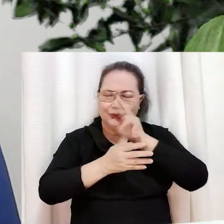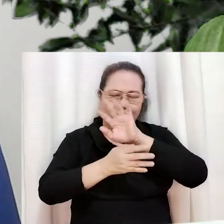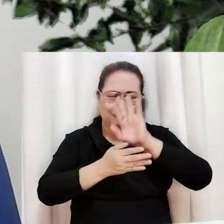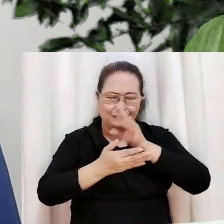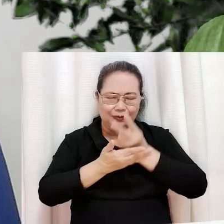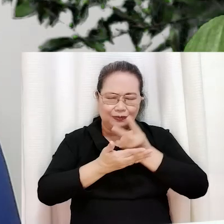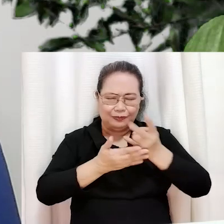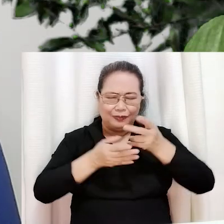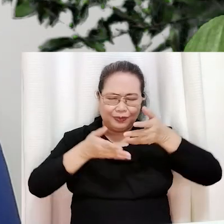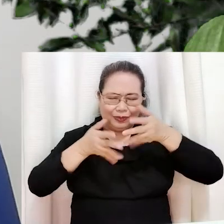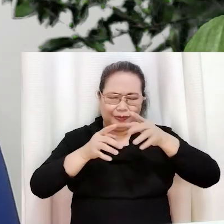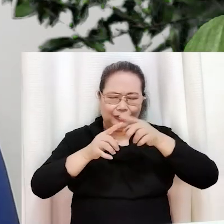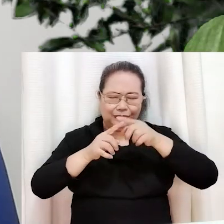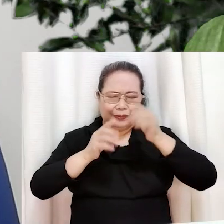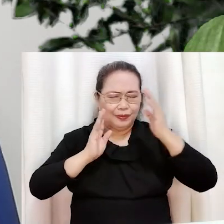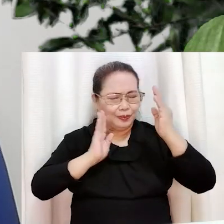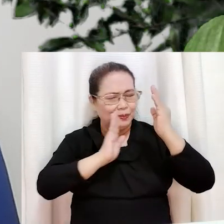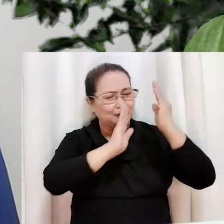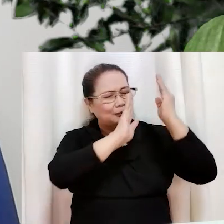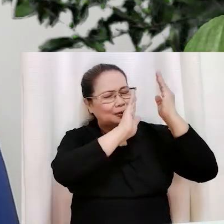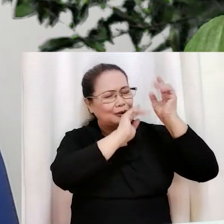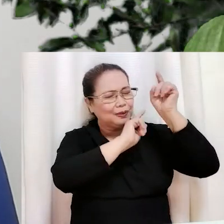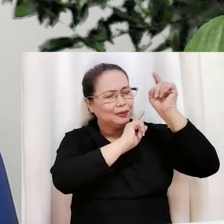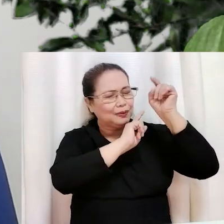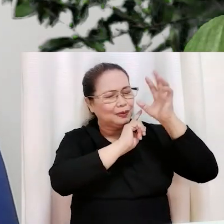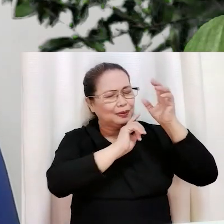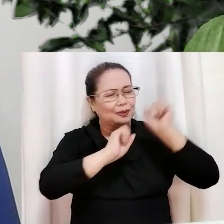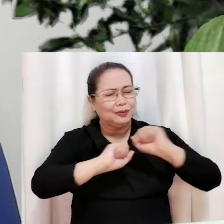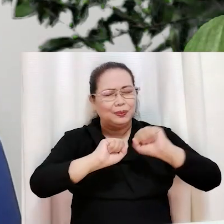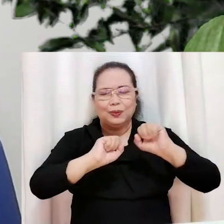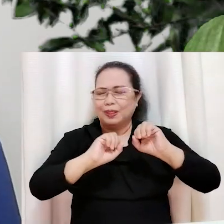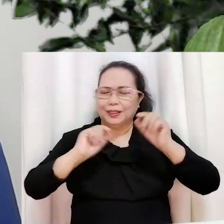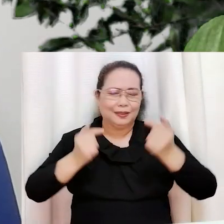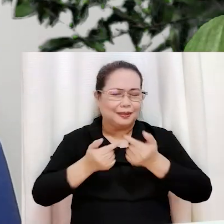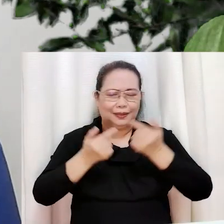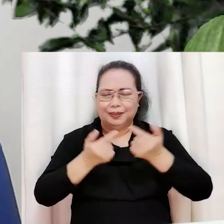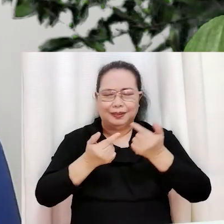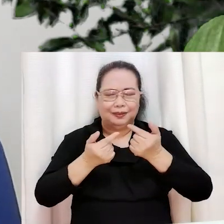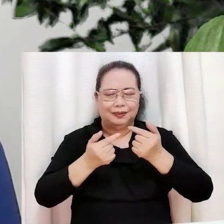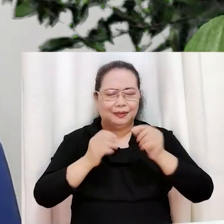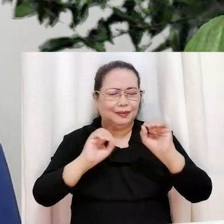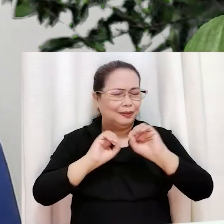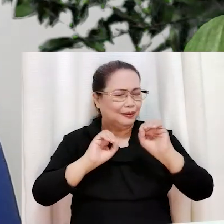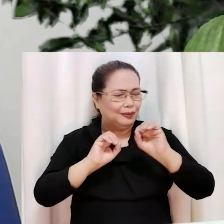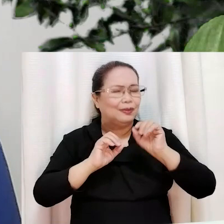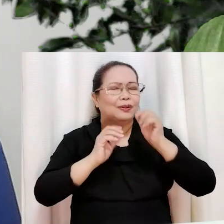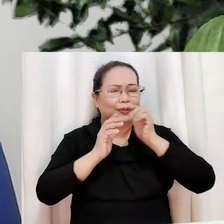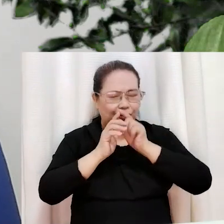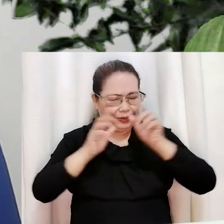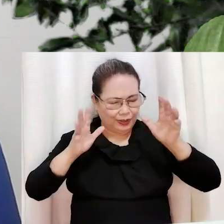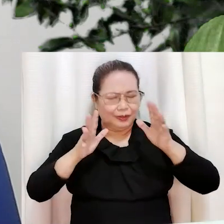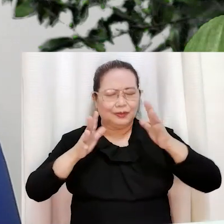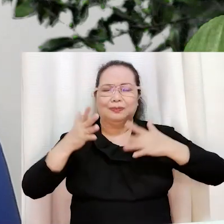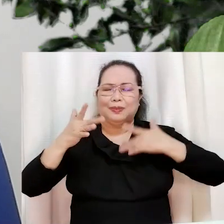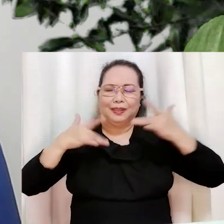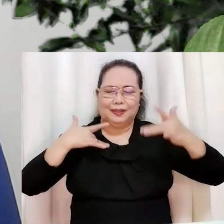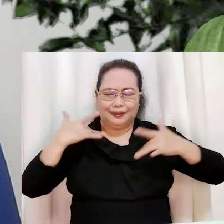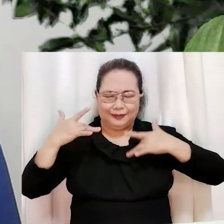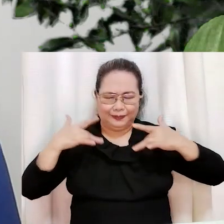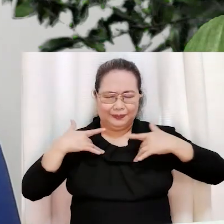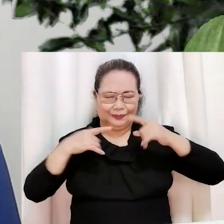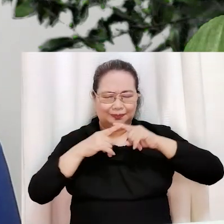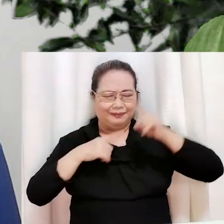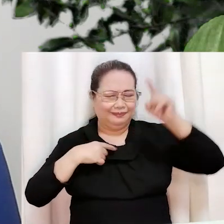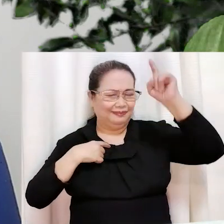to present you before His glorious presence without fault and with great joy, to the only God,